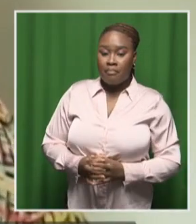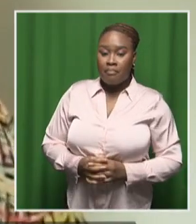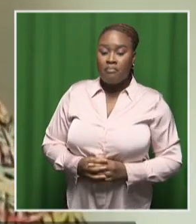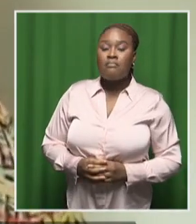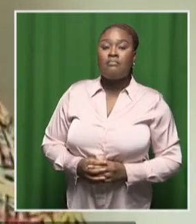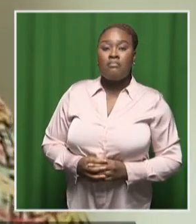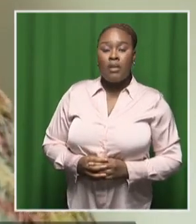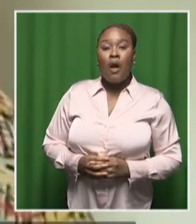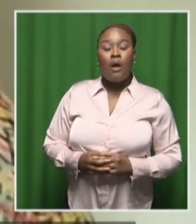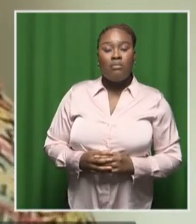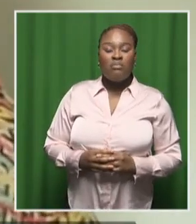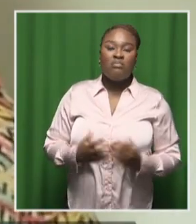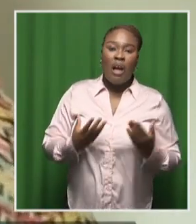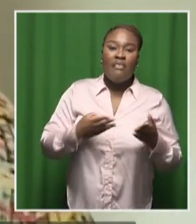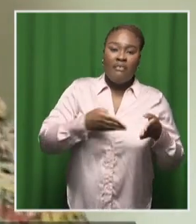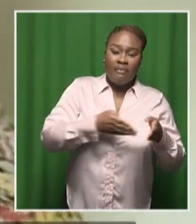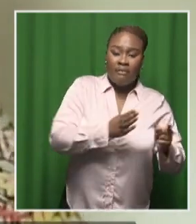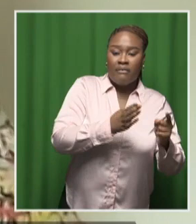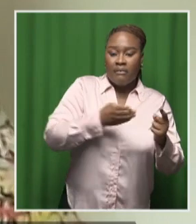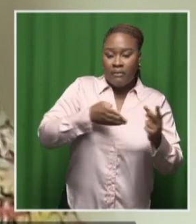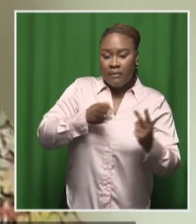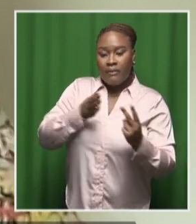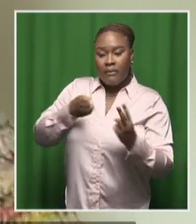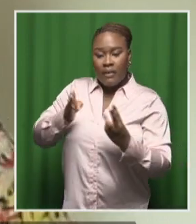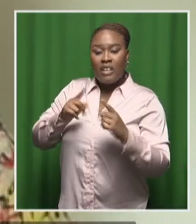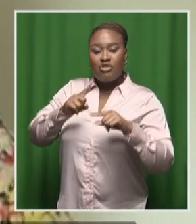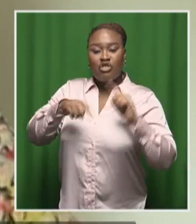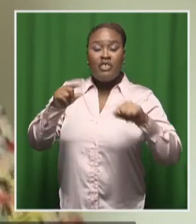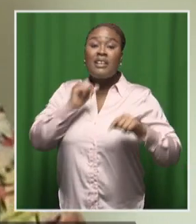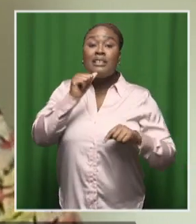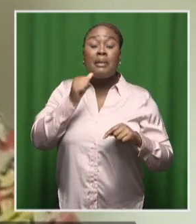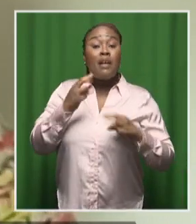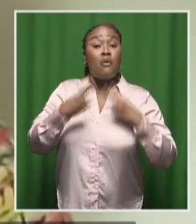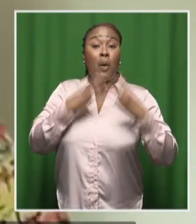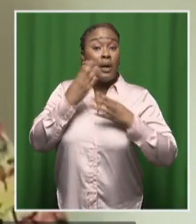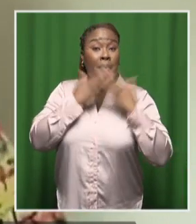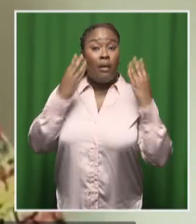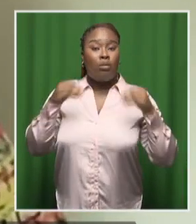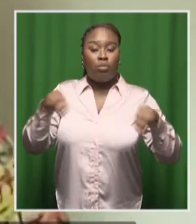different processes. Even if the person doesn't work, there is a